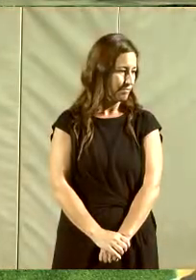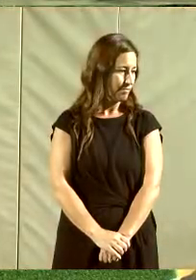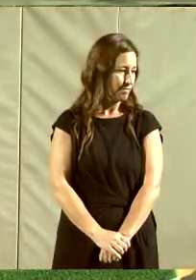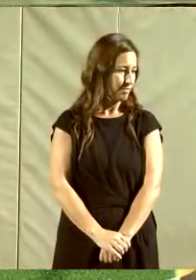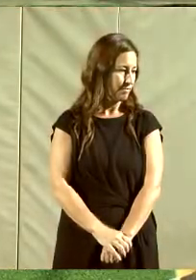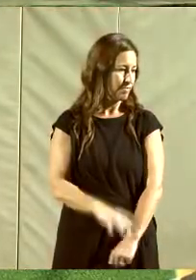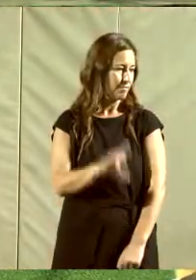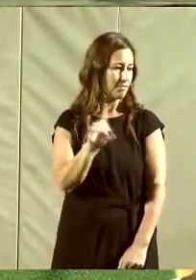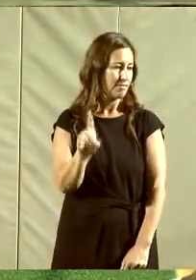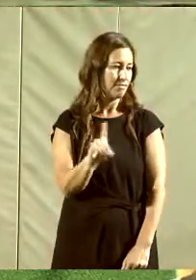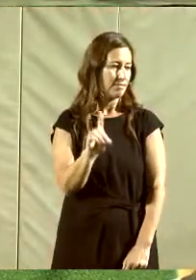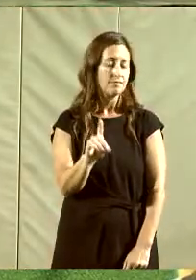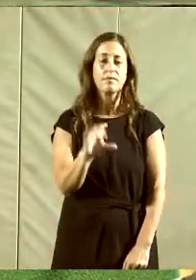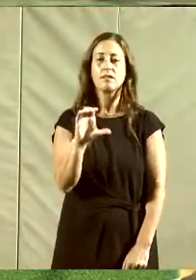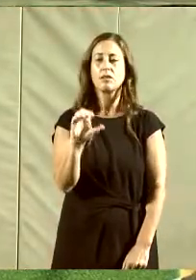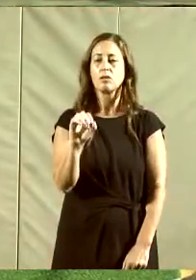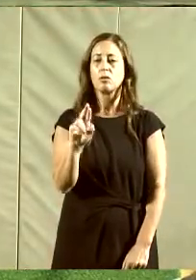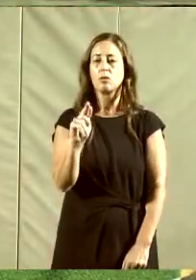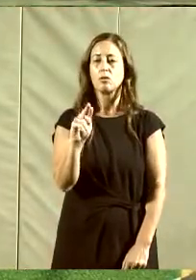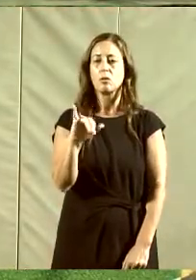Dylan Archer Cornish.